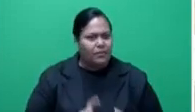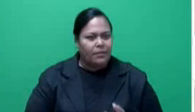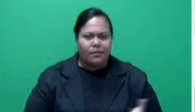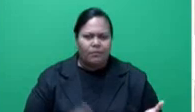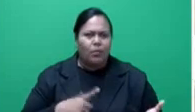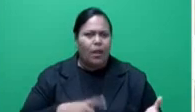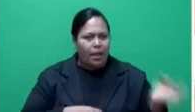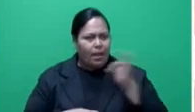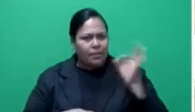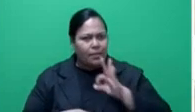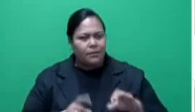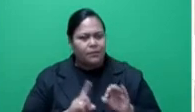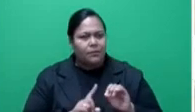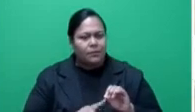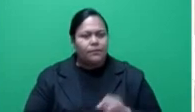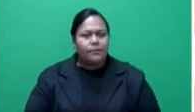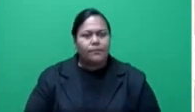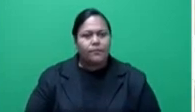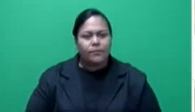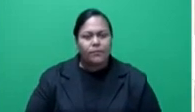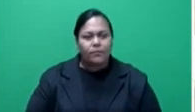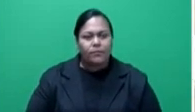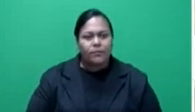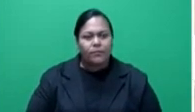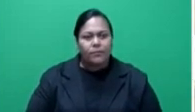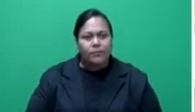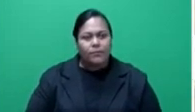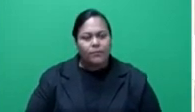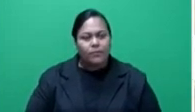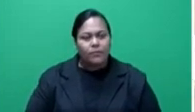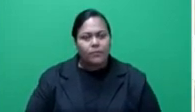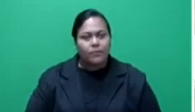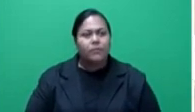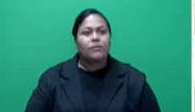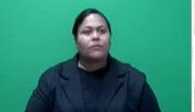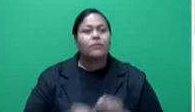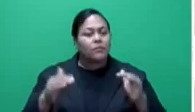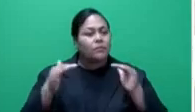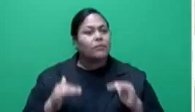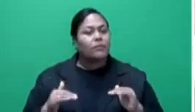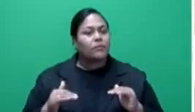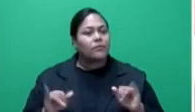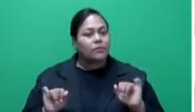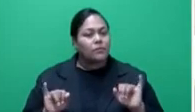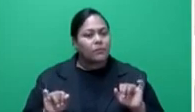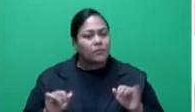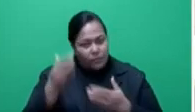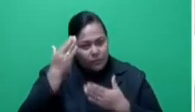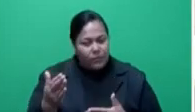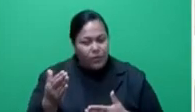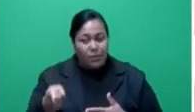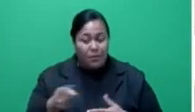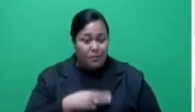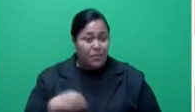point that I also wanted to make was that one of the issues that Honorable Minister Usamate raised,